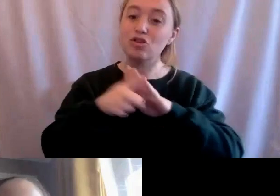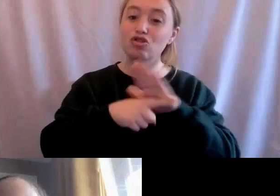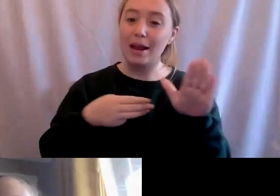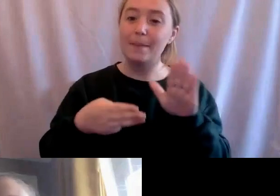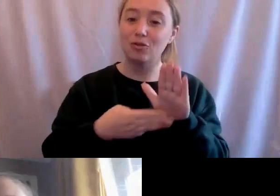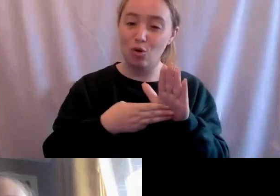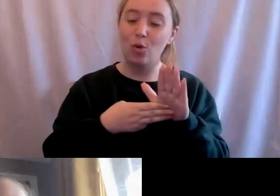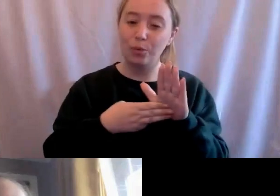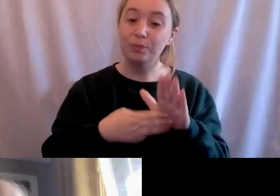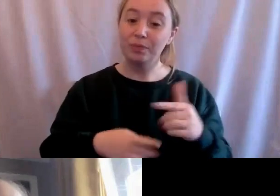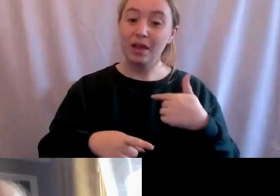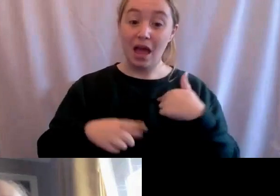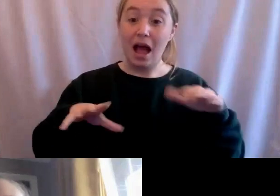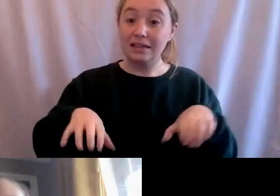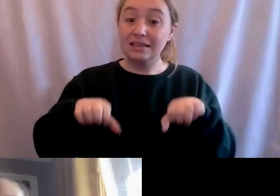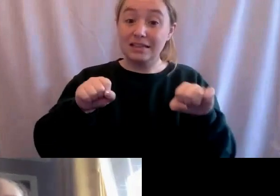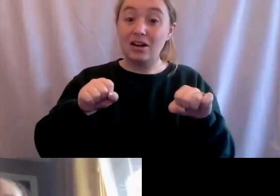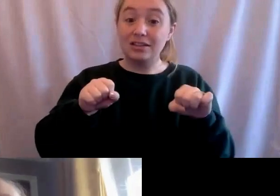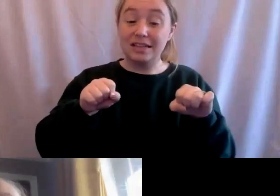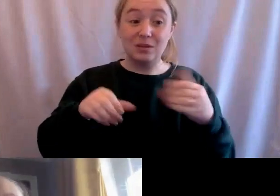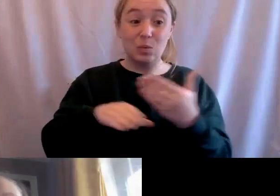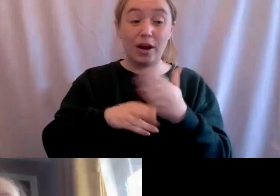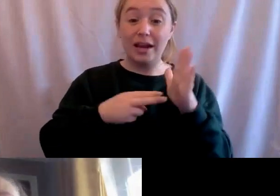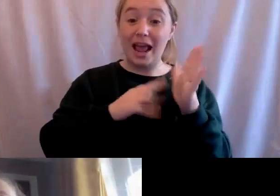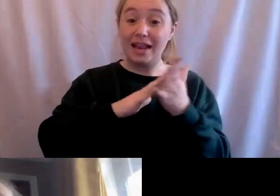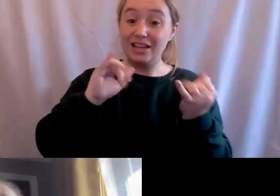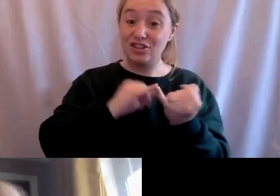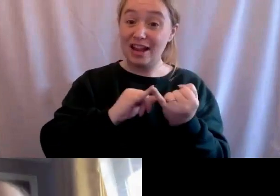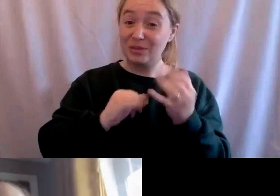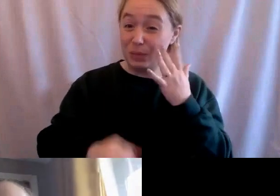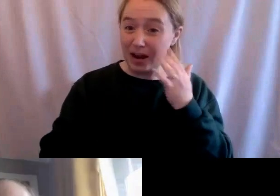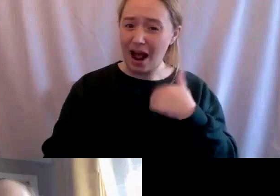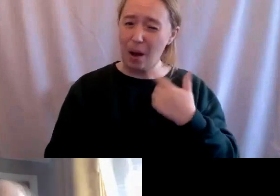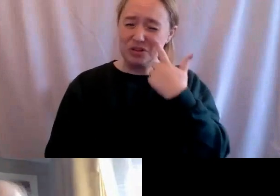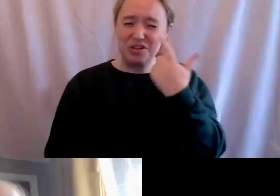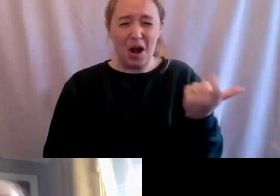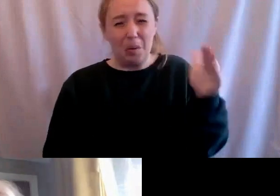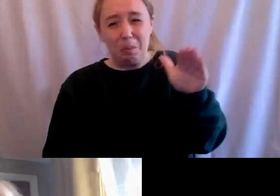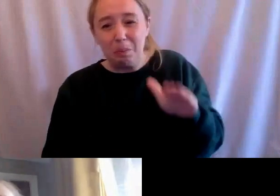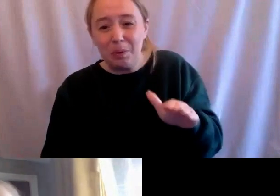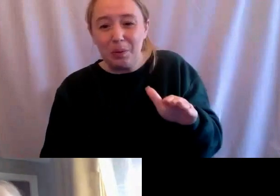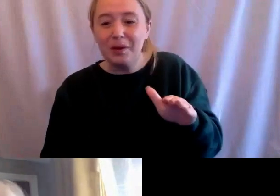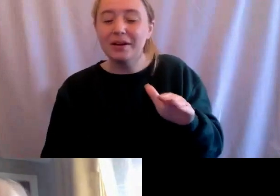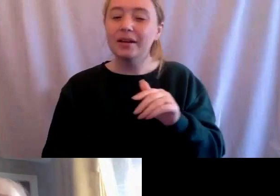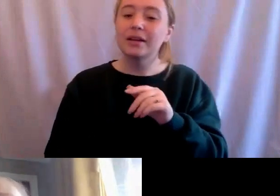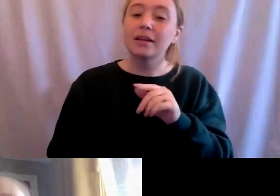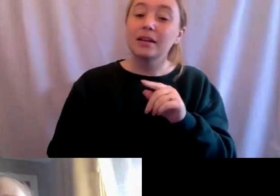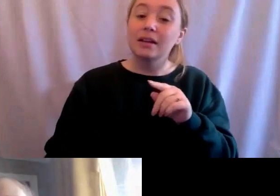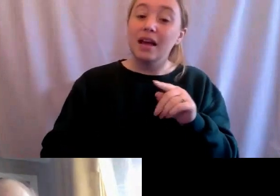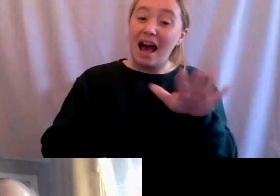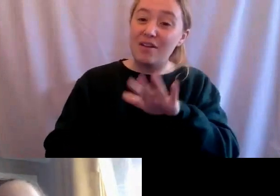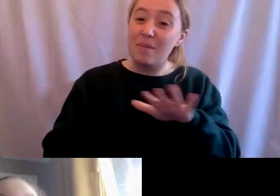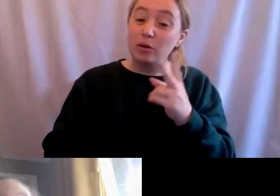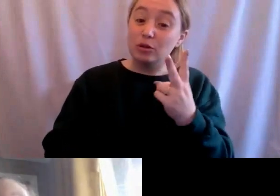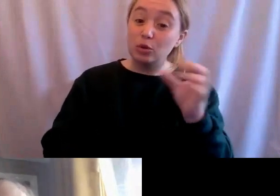and as Irene said, I started with the NHS when I was in the Brownies. I've spent most of the last 20 years